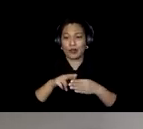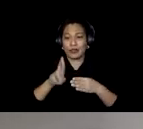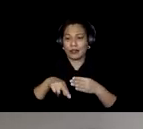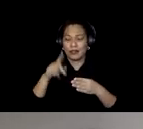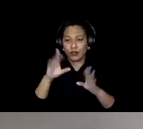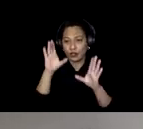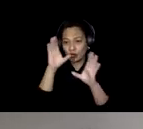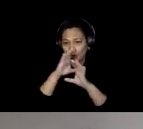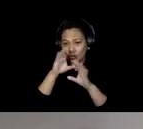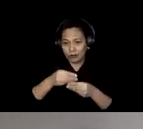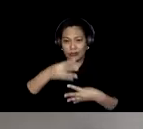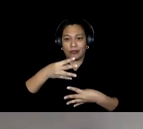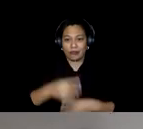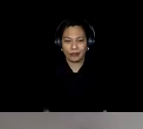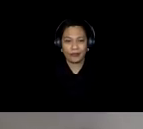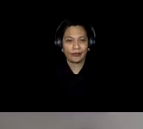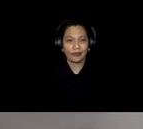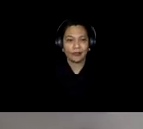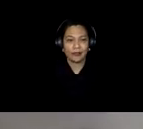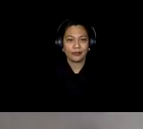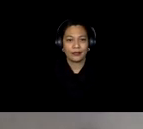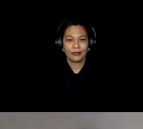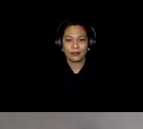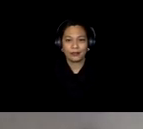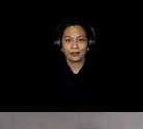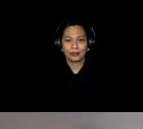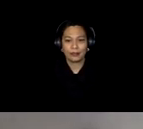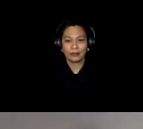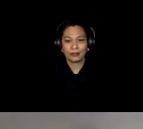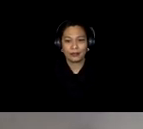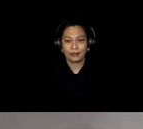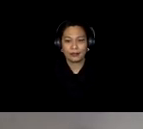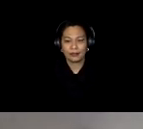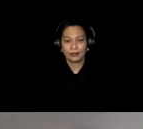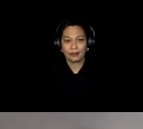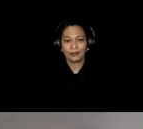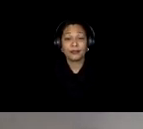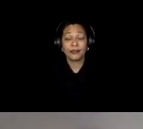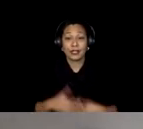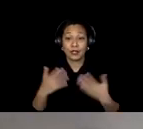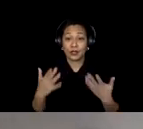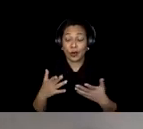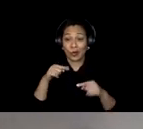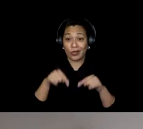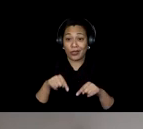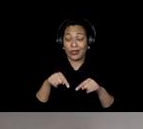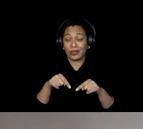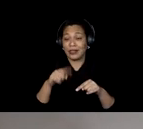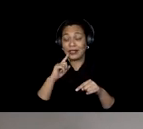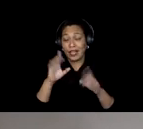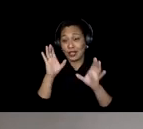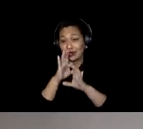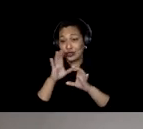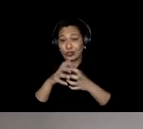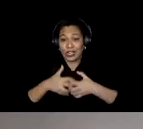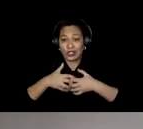somebody. Oops. So when they're determining what search results